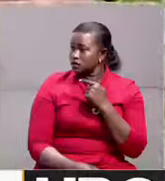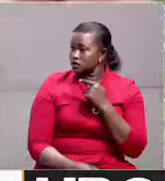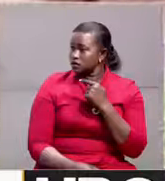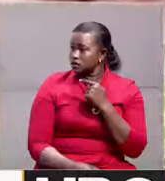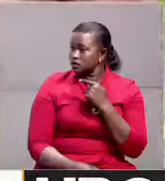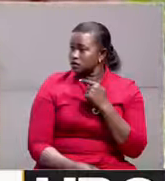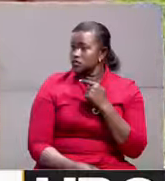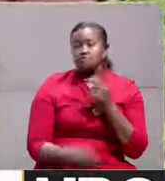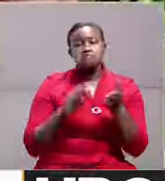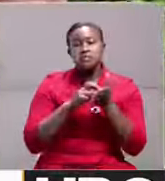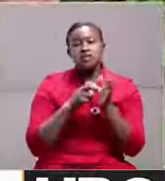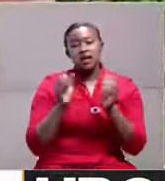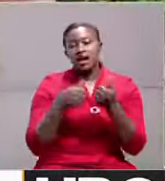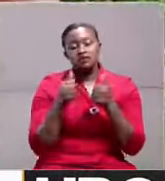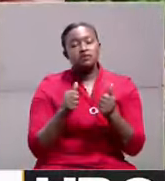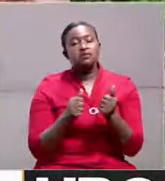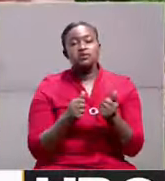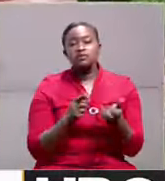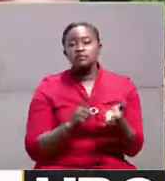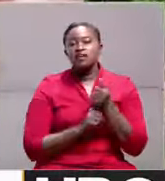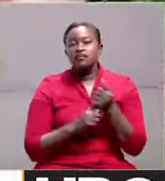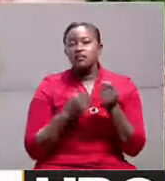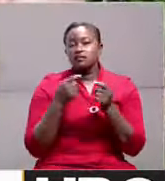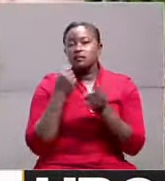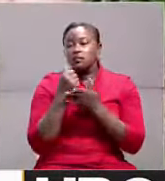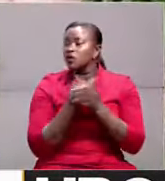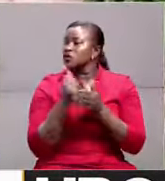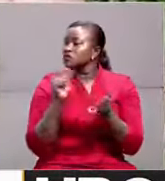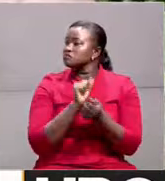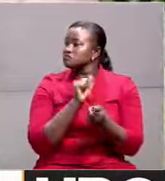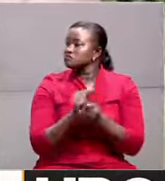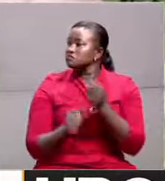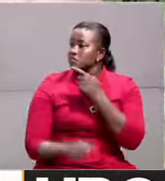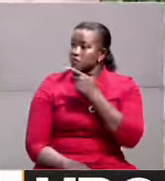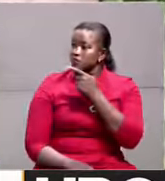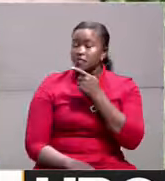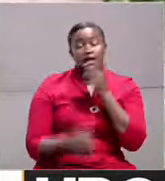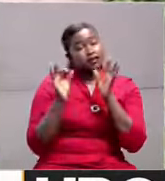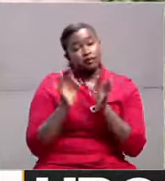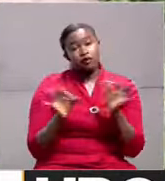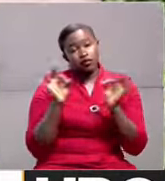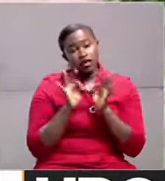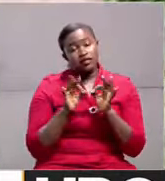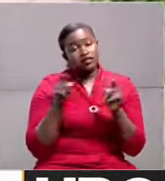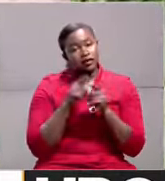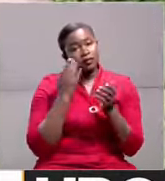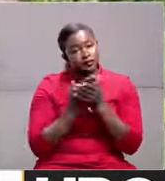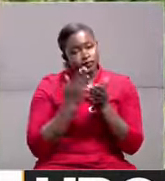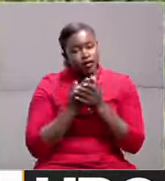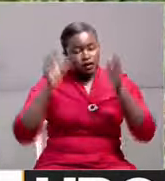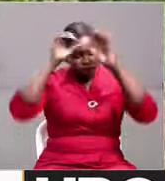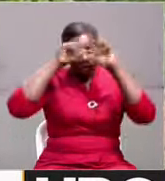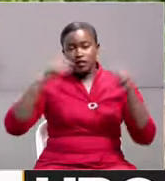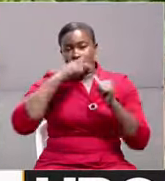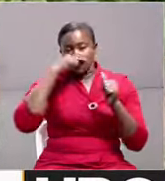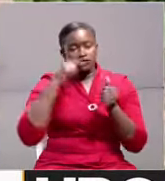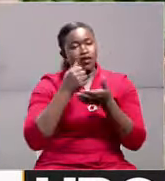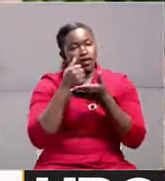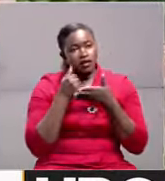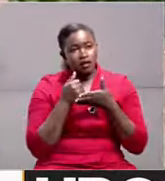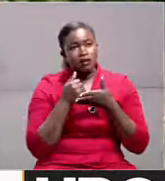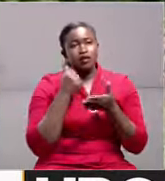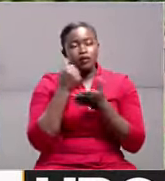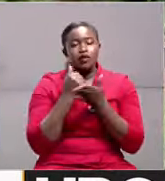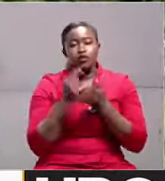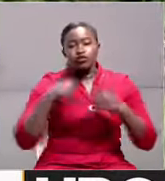sigenda kufunako kubanga akawuka kaakanya ekisooka kino ekintu kino kikulu nnyo era nsaba Pulezidenti Museveni atuyambe kubanga kati